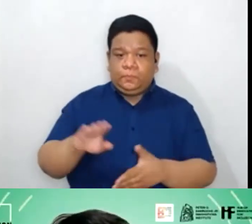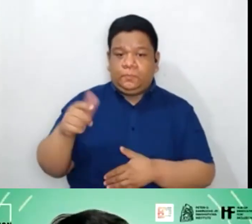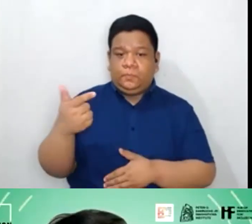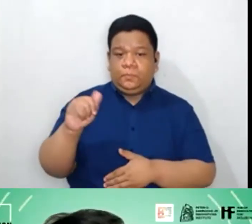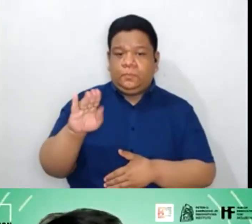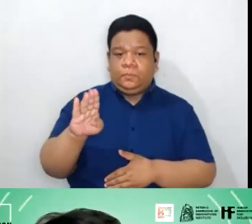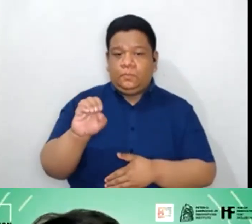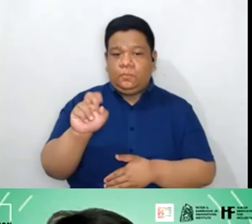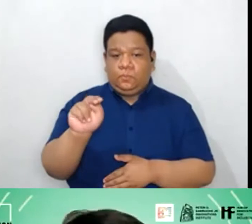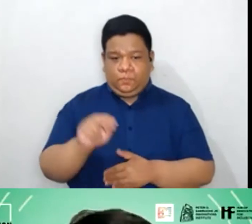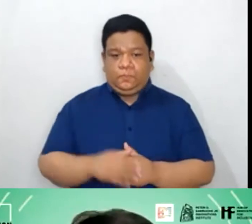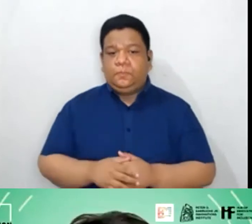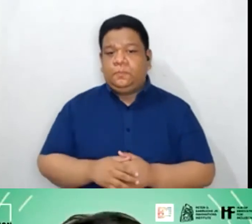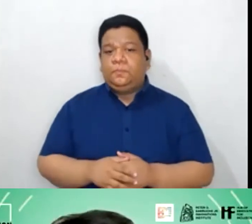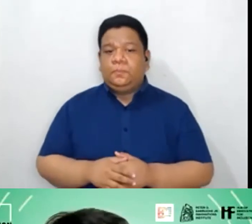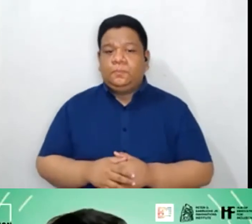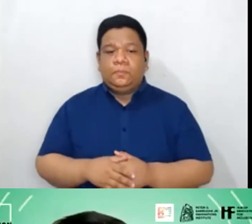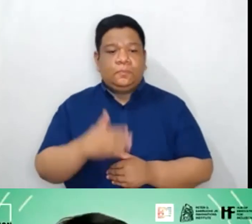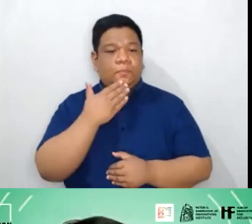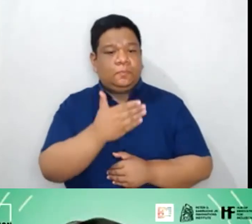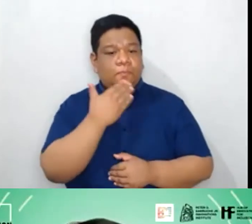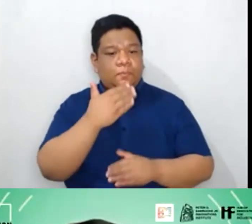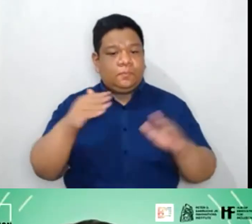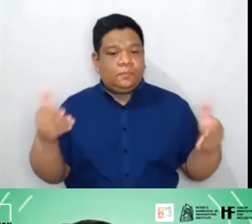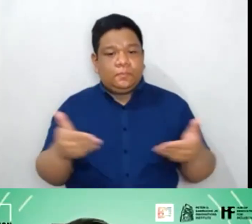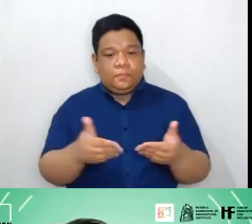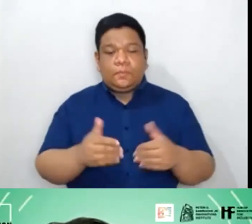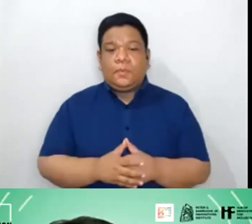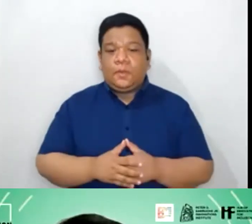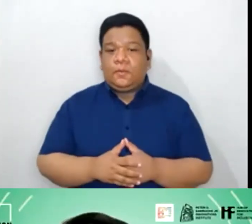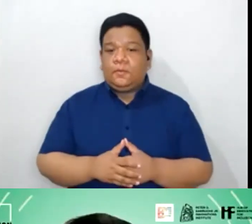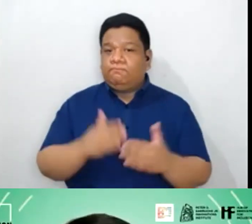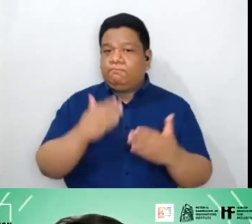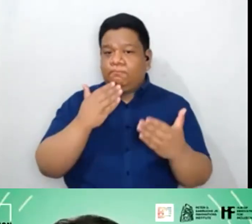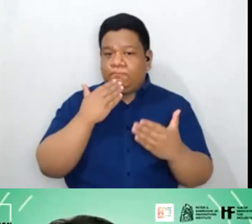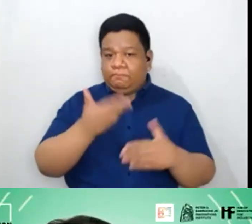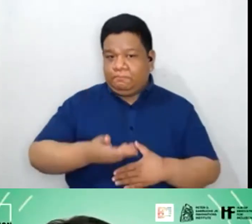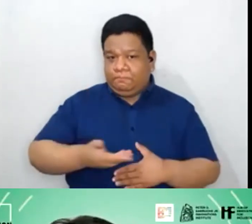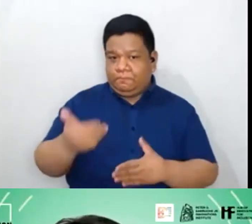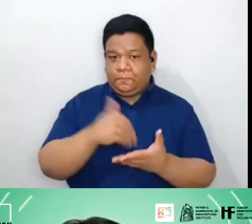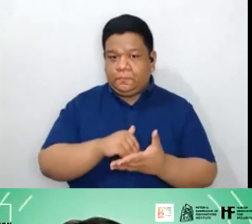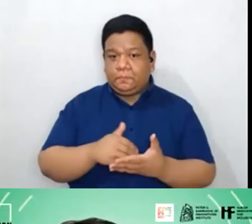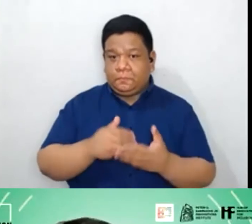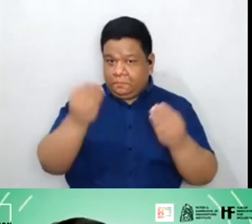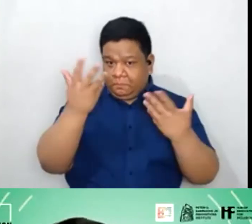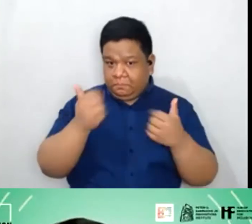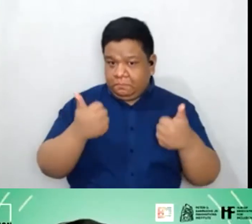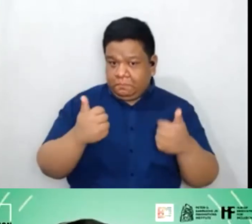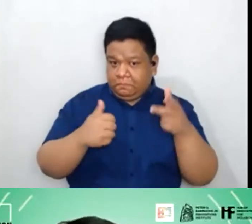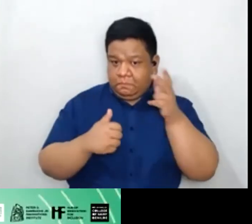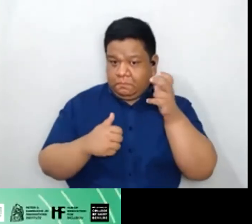Catalan. Thank you very much for the introduction, and thank you for having me here. Please let me know also if you can hear me properly. I think